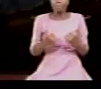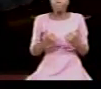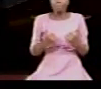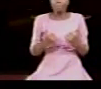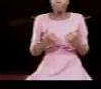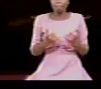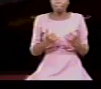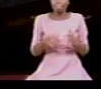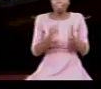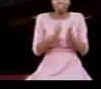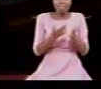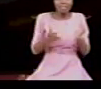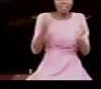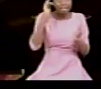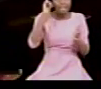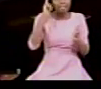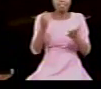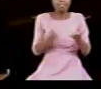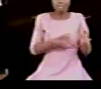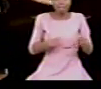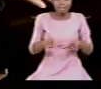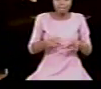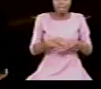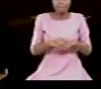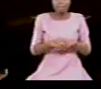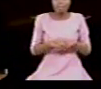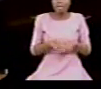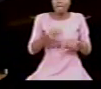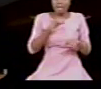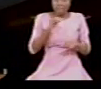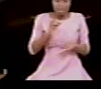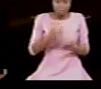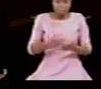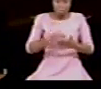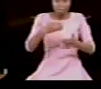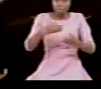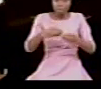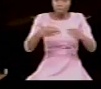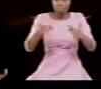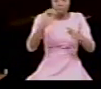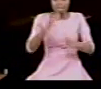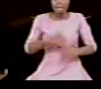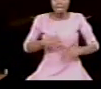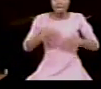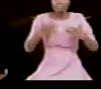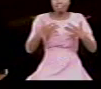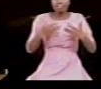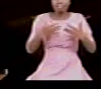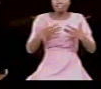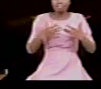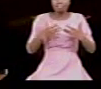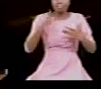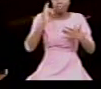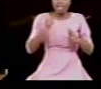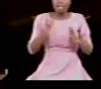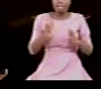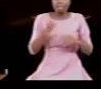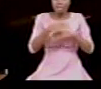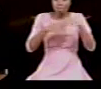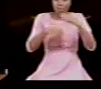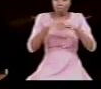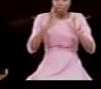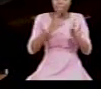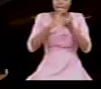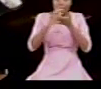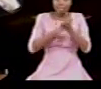But that he did. And he sowed his life. He sowed his comfort, divine